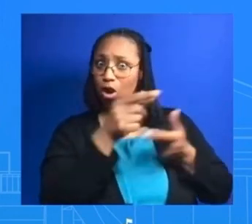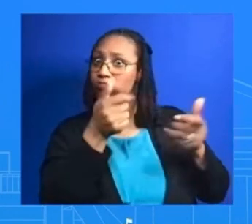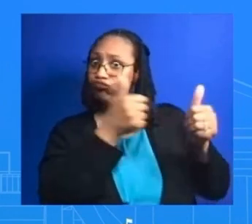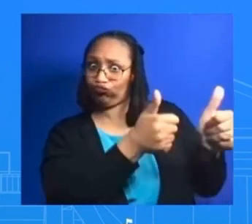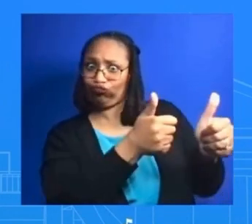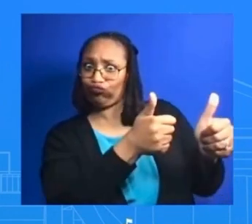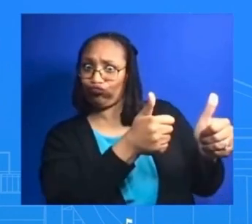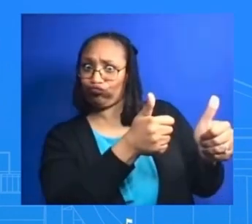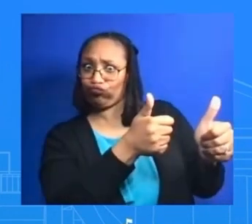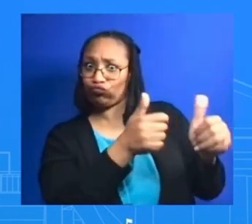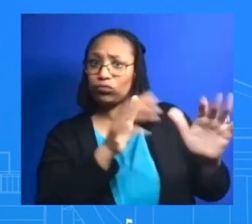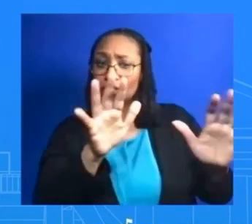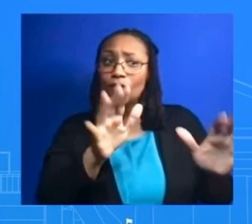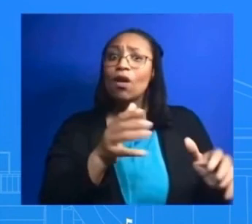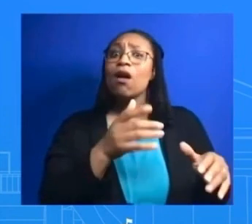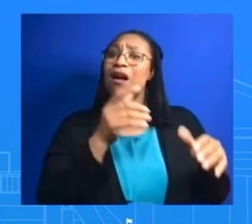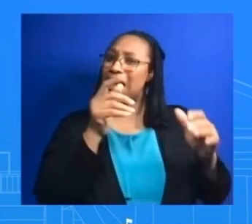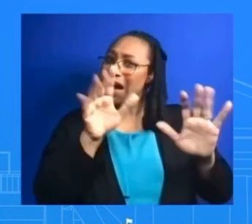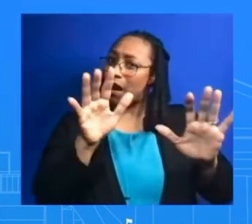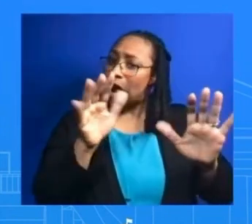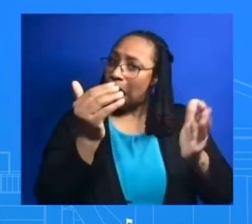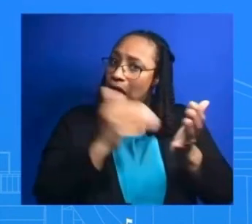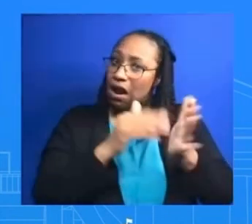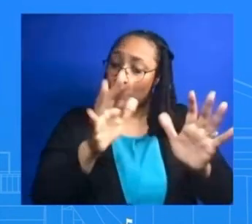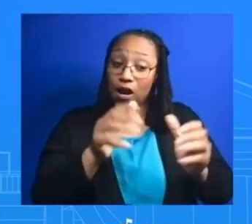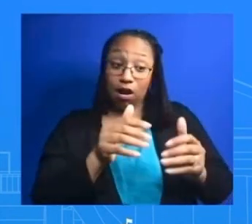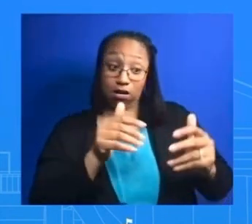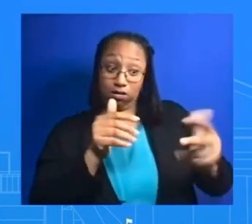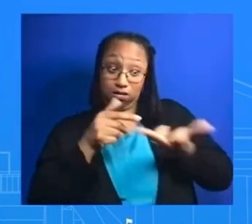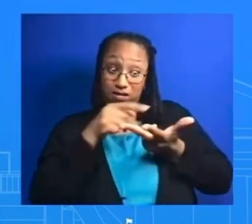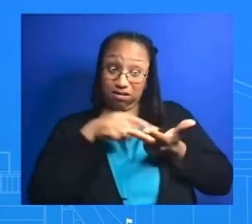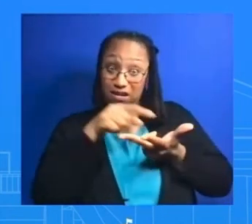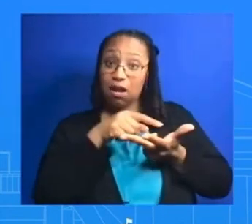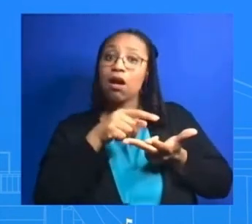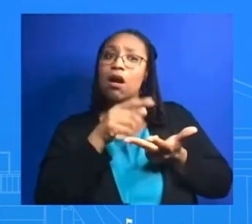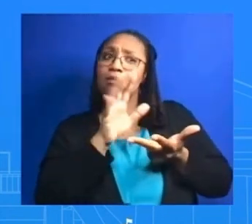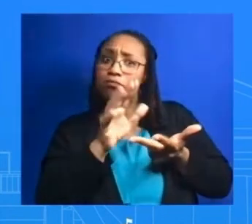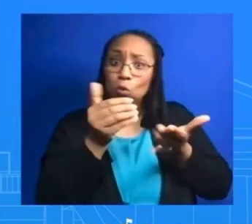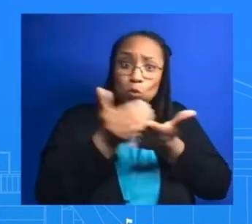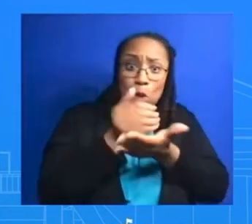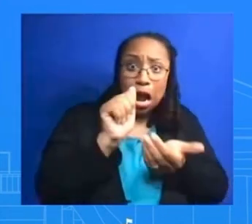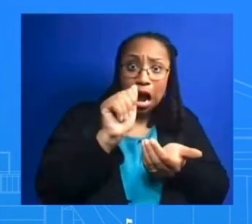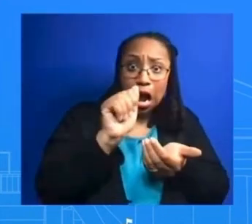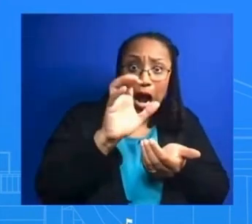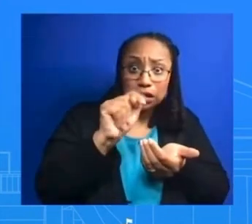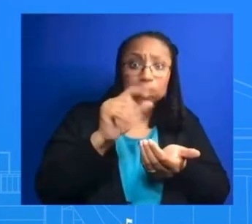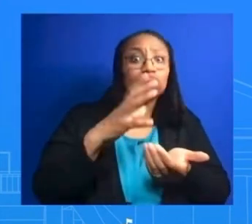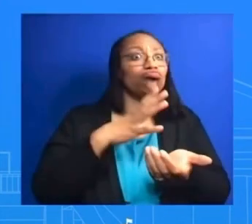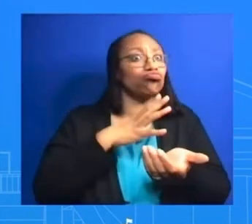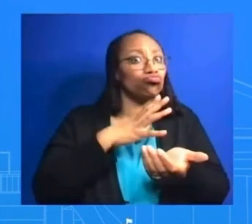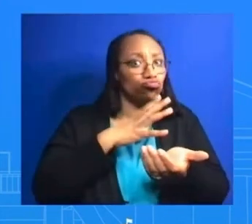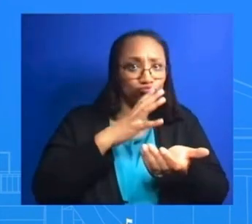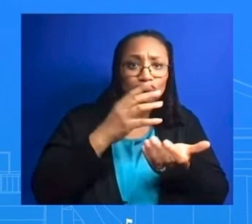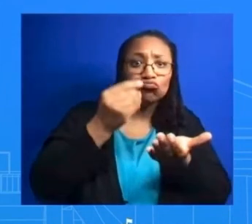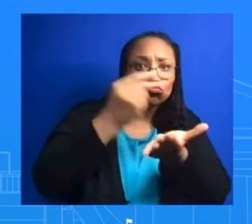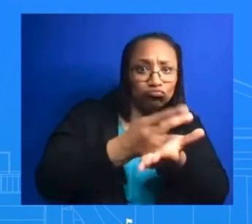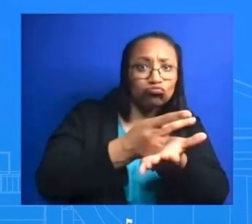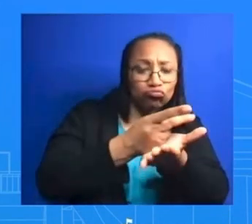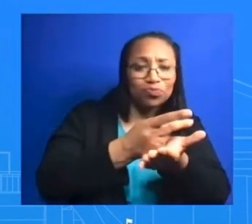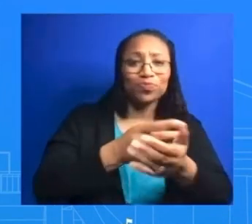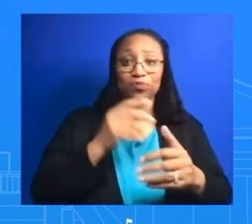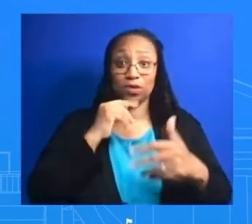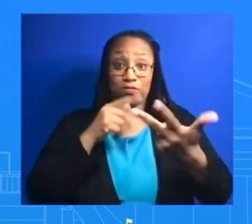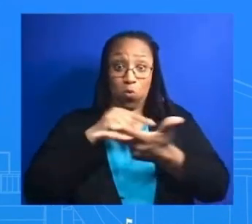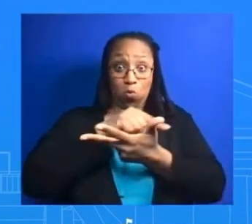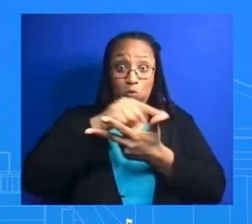We have the backing of all of the relevant attorneys here from the Department of Justice, from the Department of Education, and from the White House, all believing that this is a